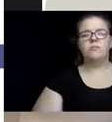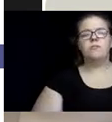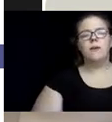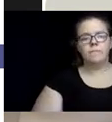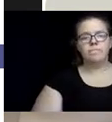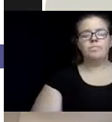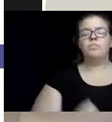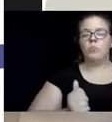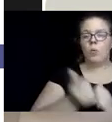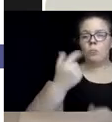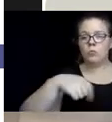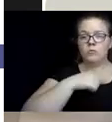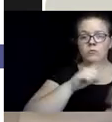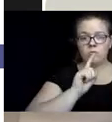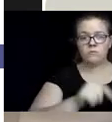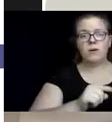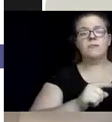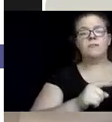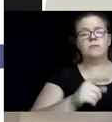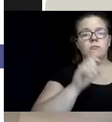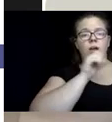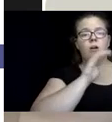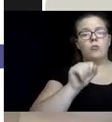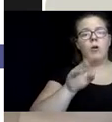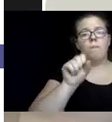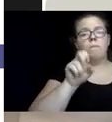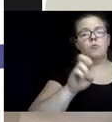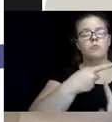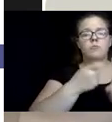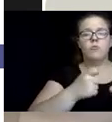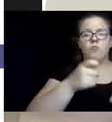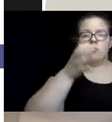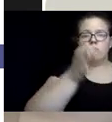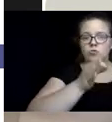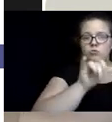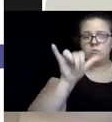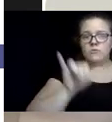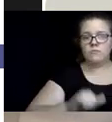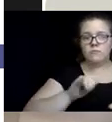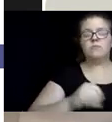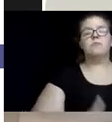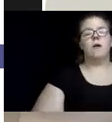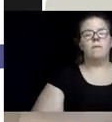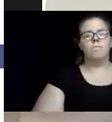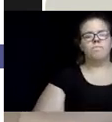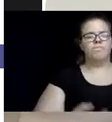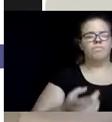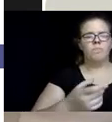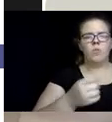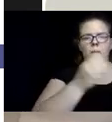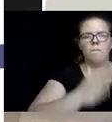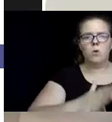our response to cases of elder abuse have come through the justice system in the past, perpetrators being arrested for their